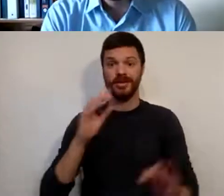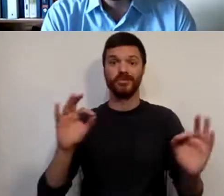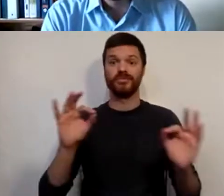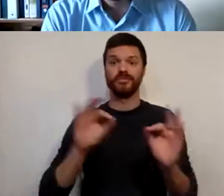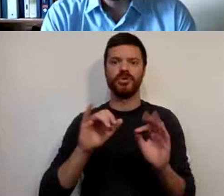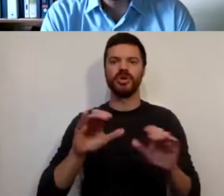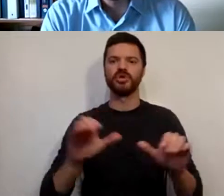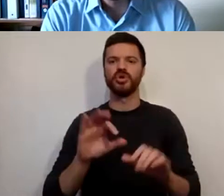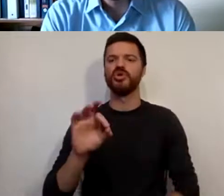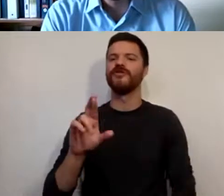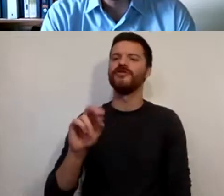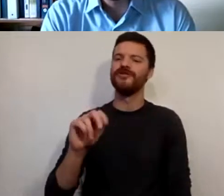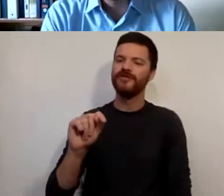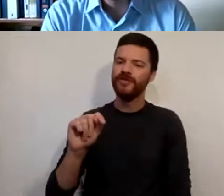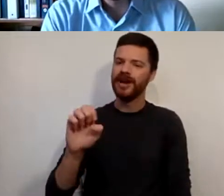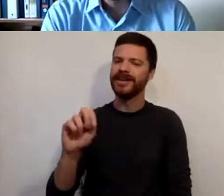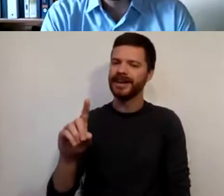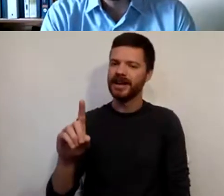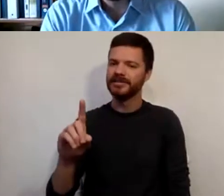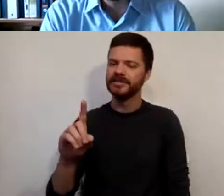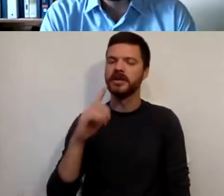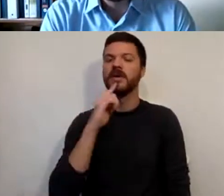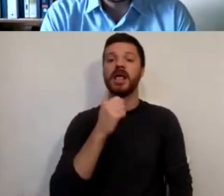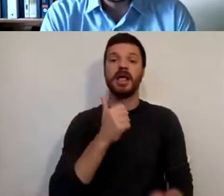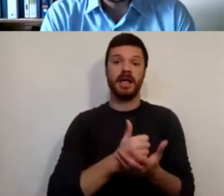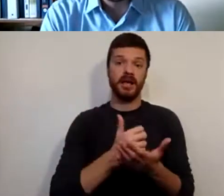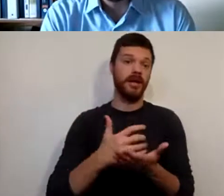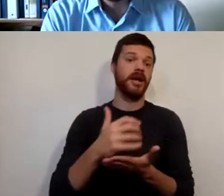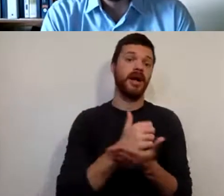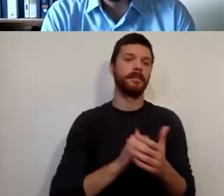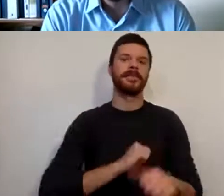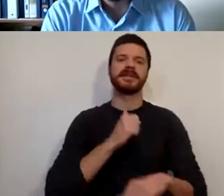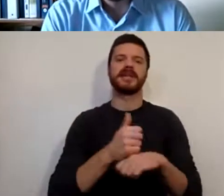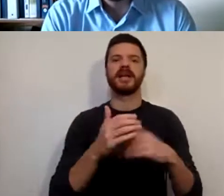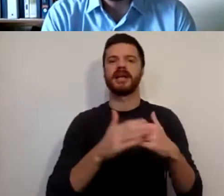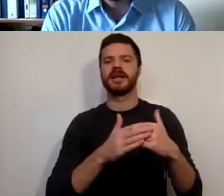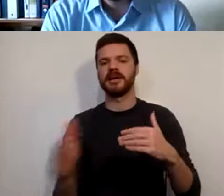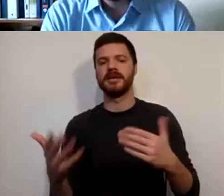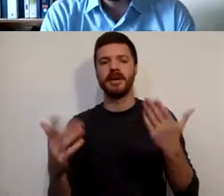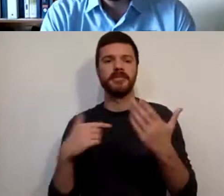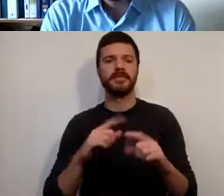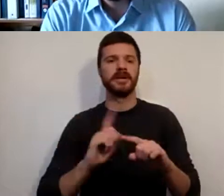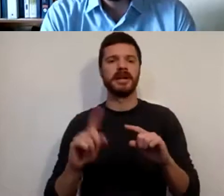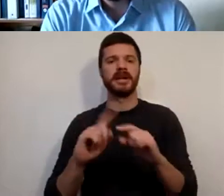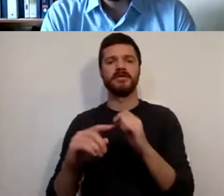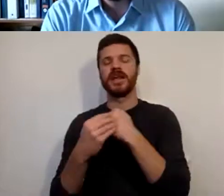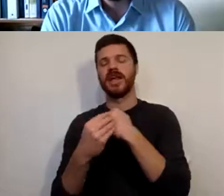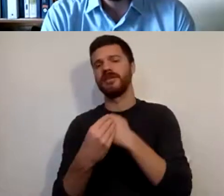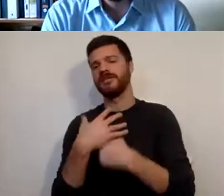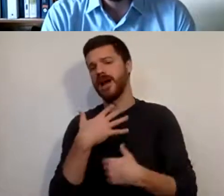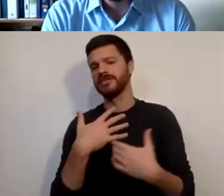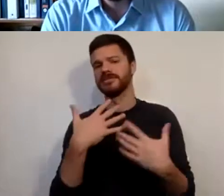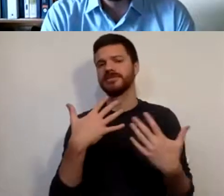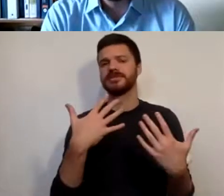to set things up later. But yeah, any other advice kind of on that front would be